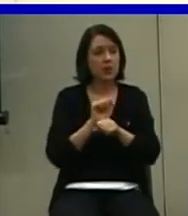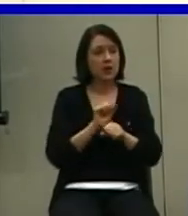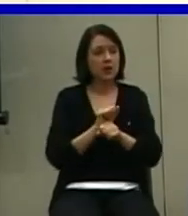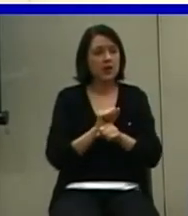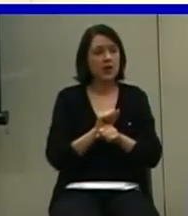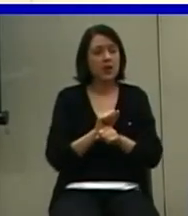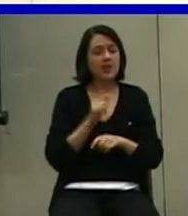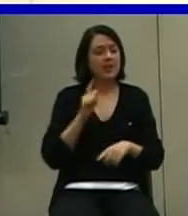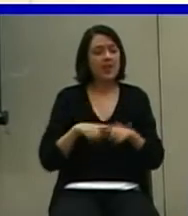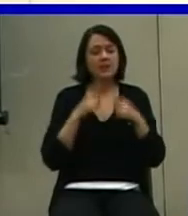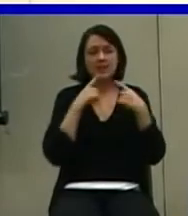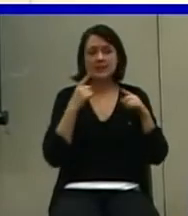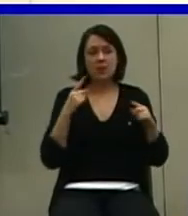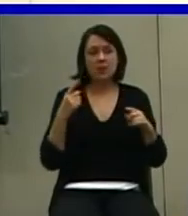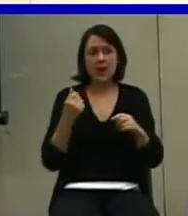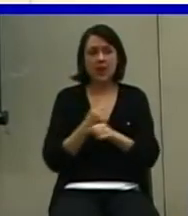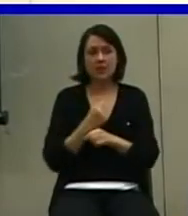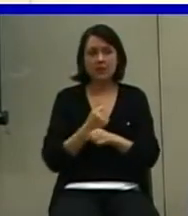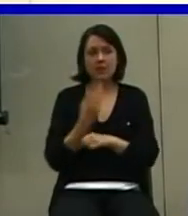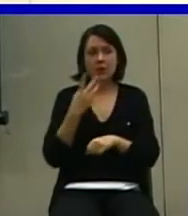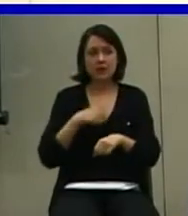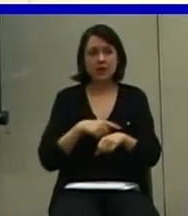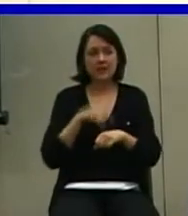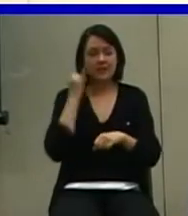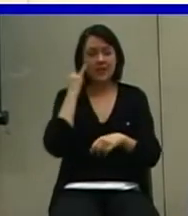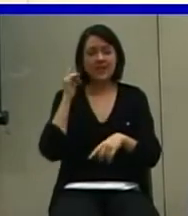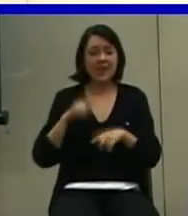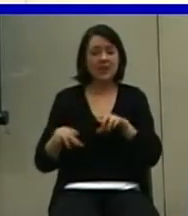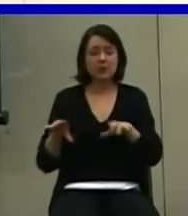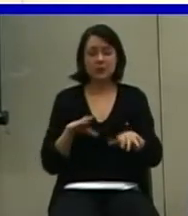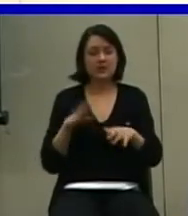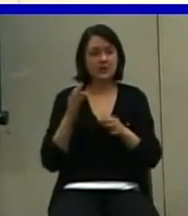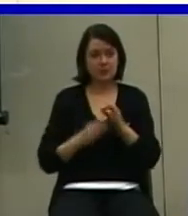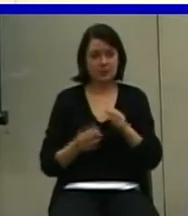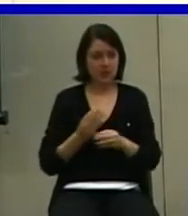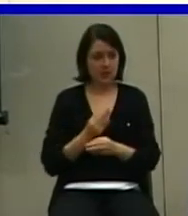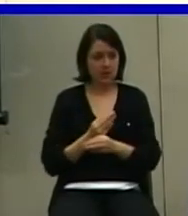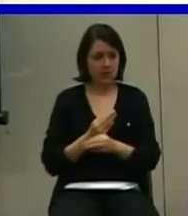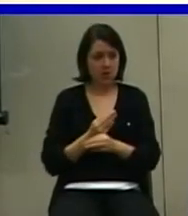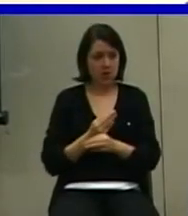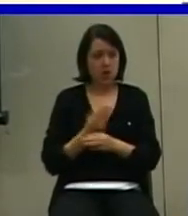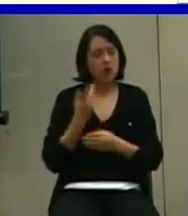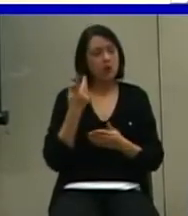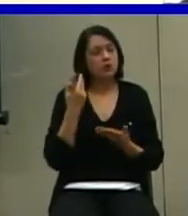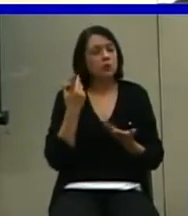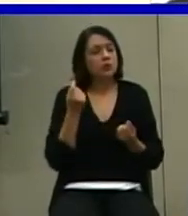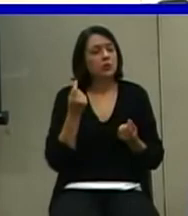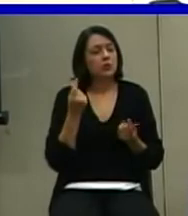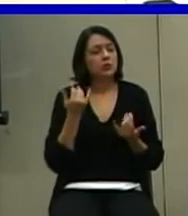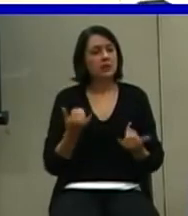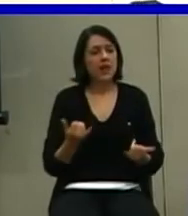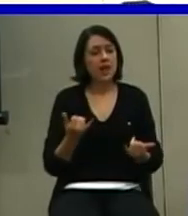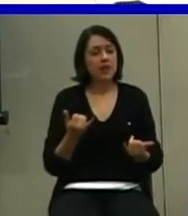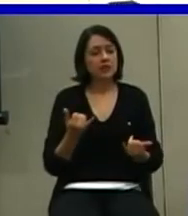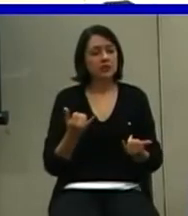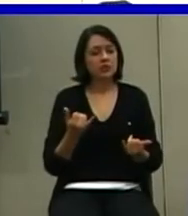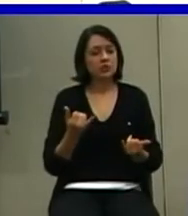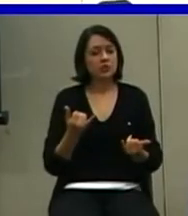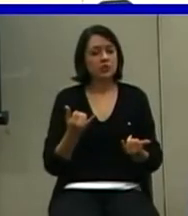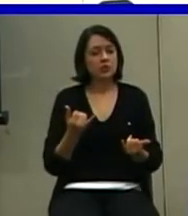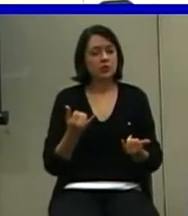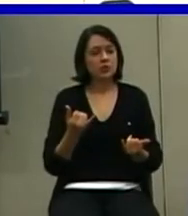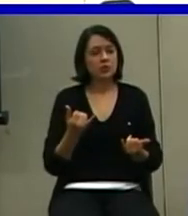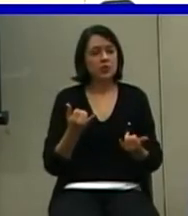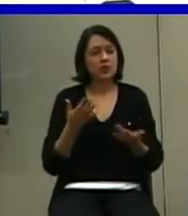ever make them successful with algebra 4 times more often than they fail if they can't do these things. So where do we need to be today to make instruction